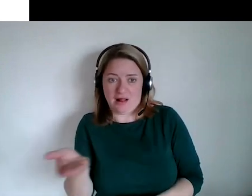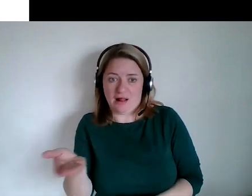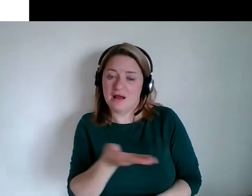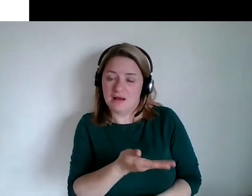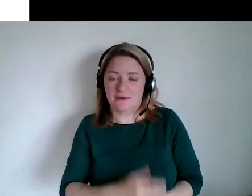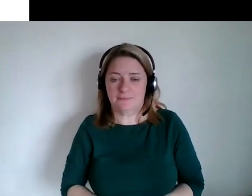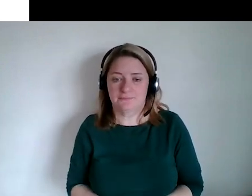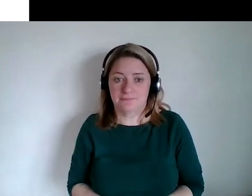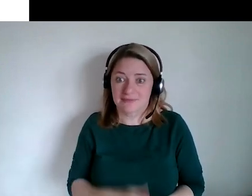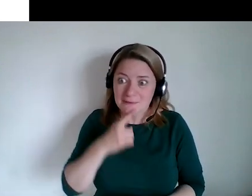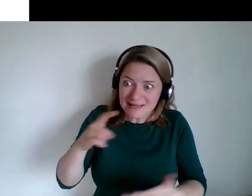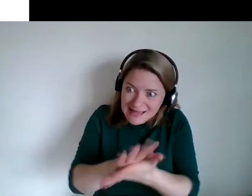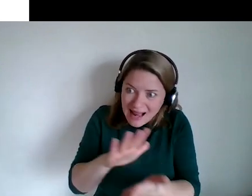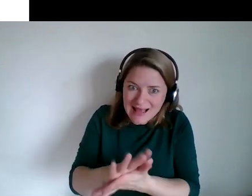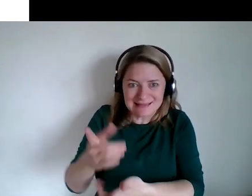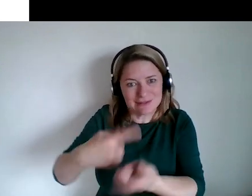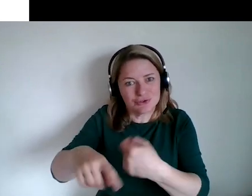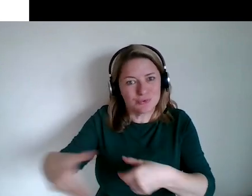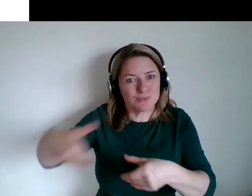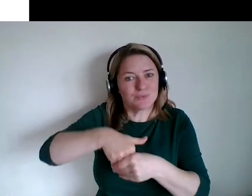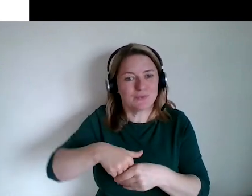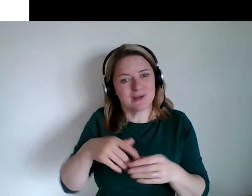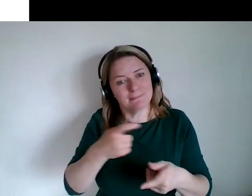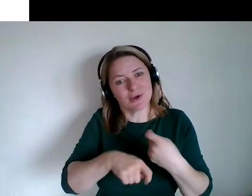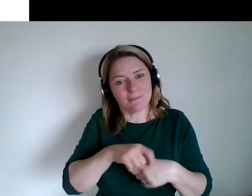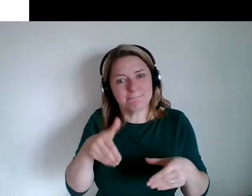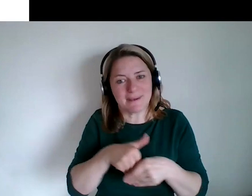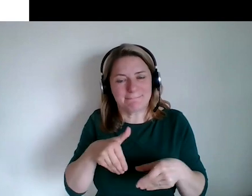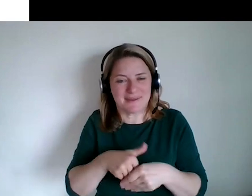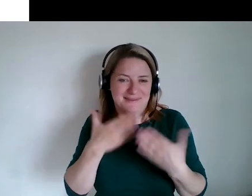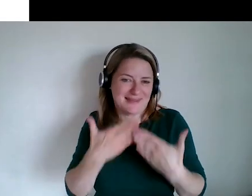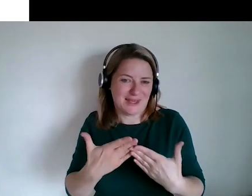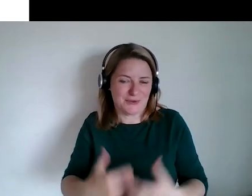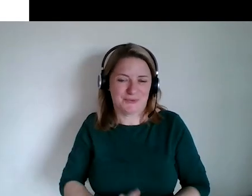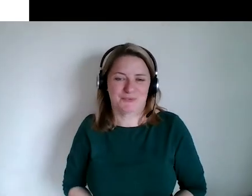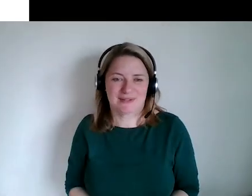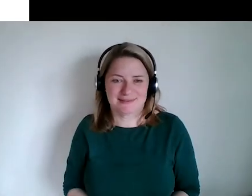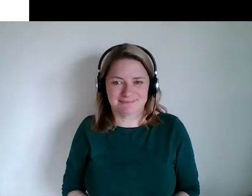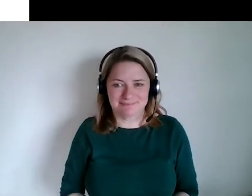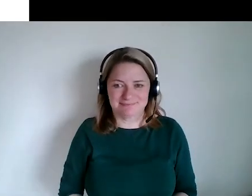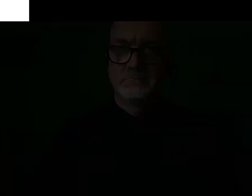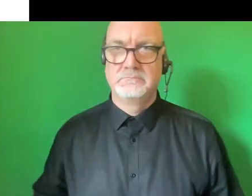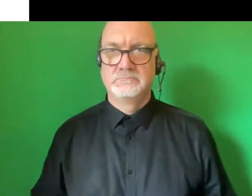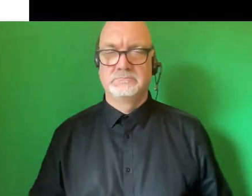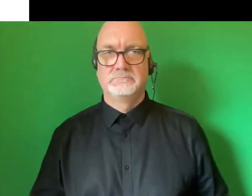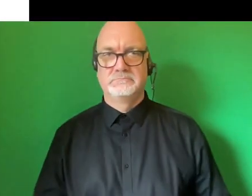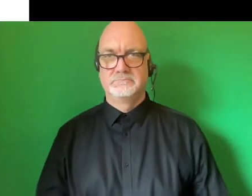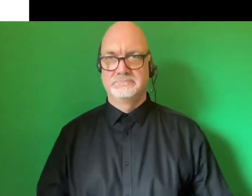the screen, and we'd be delighted if you became a member of the incubator family. Thank you.